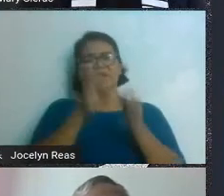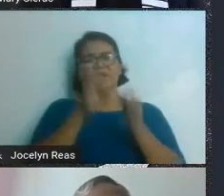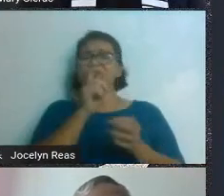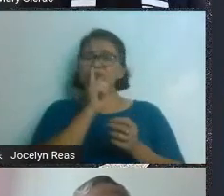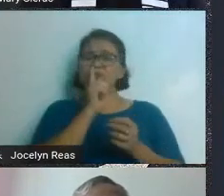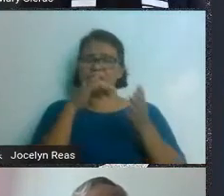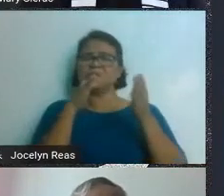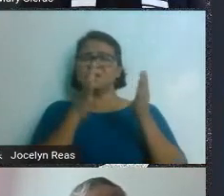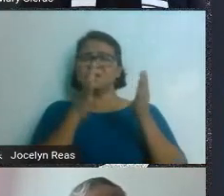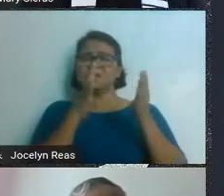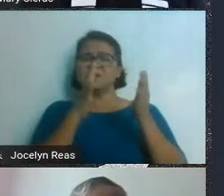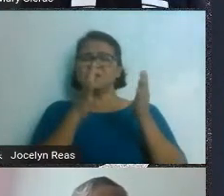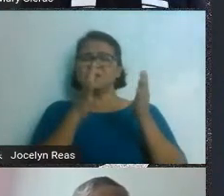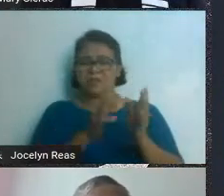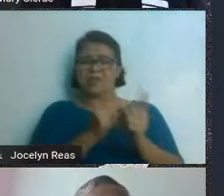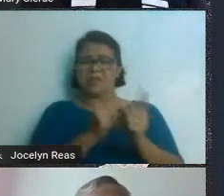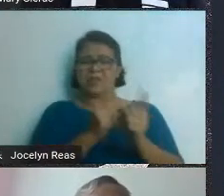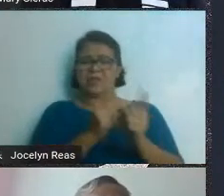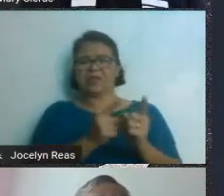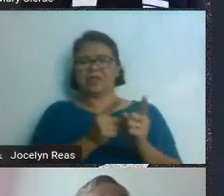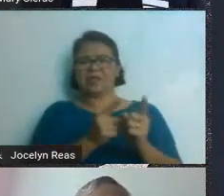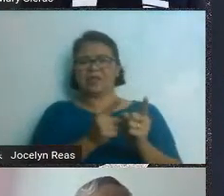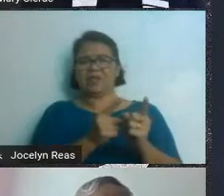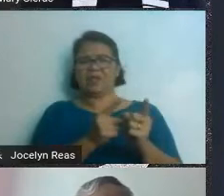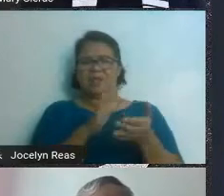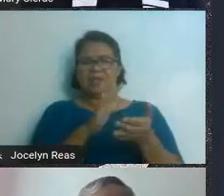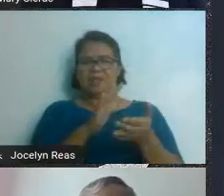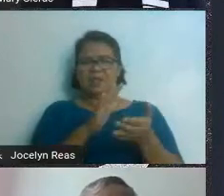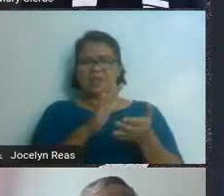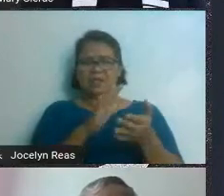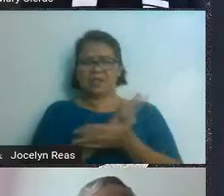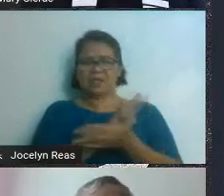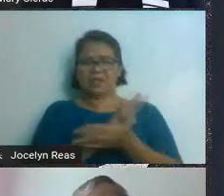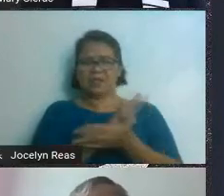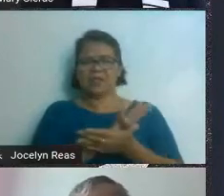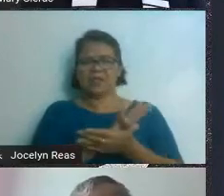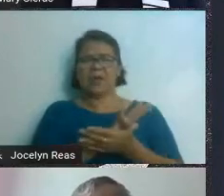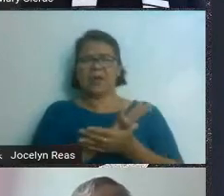teacher at ang bata ay magkita, because we still really feel that the